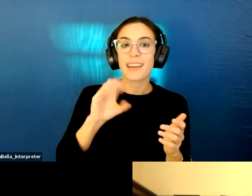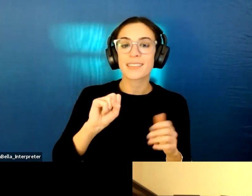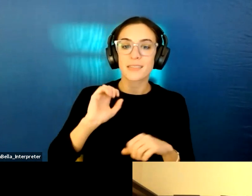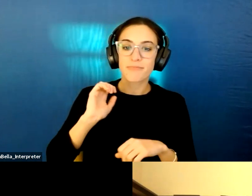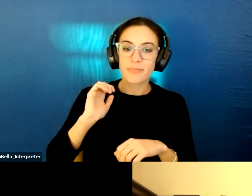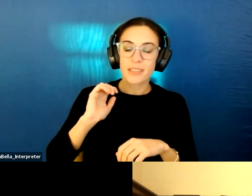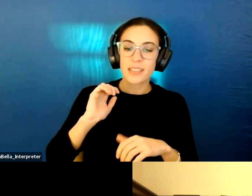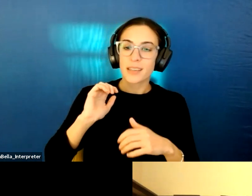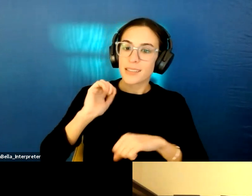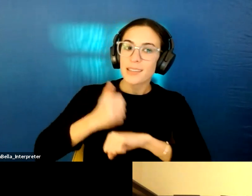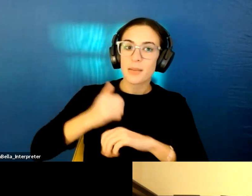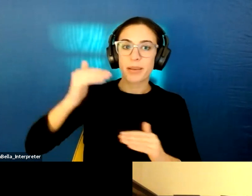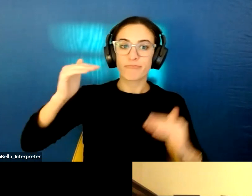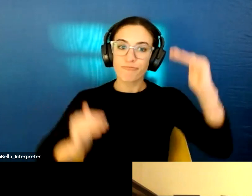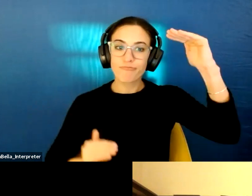thing exists.